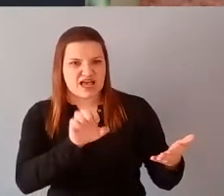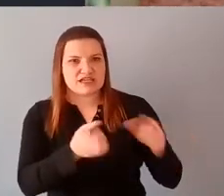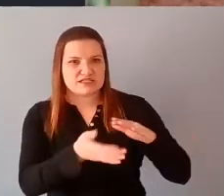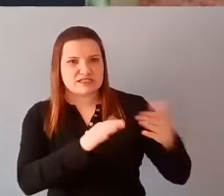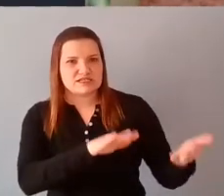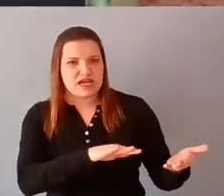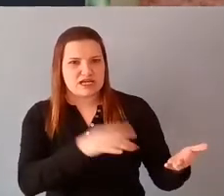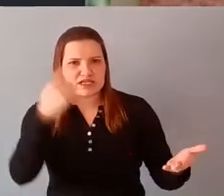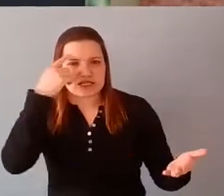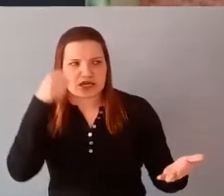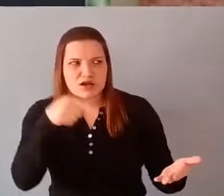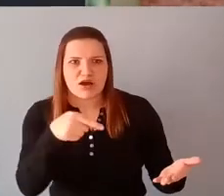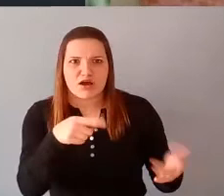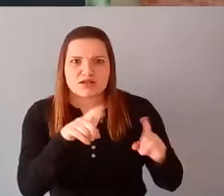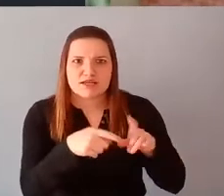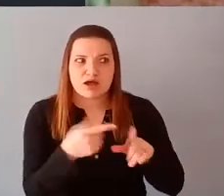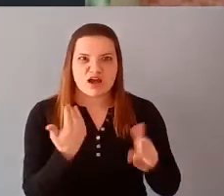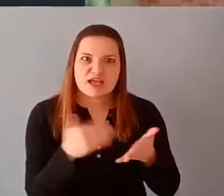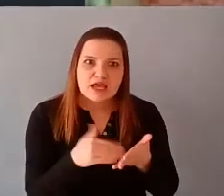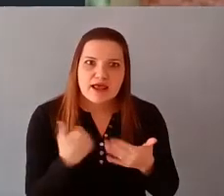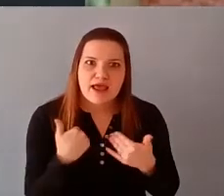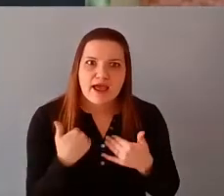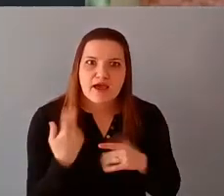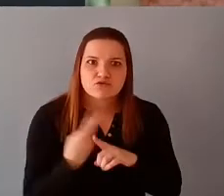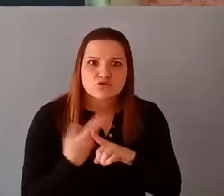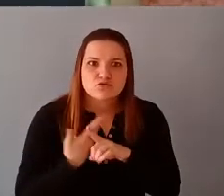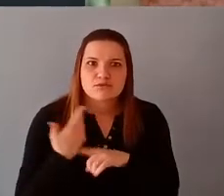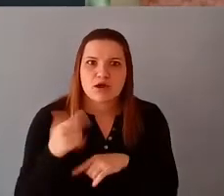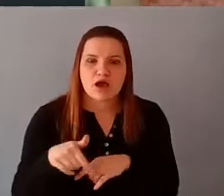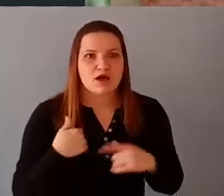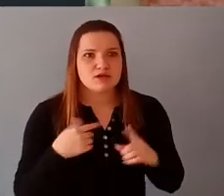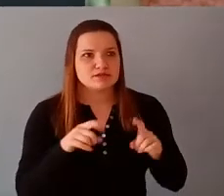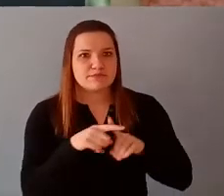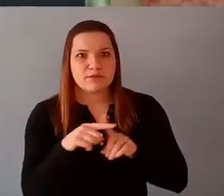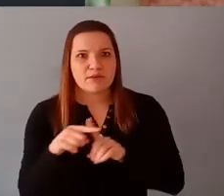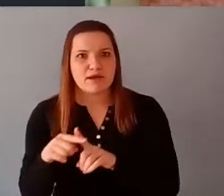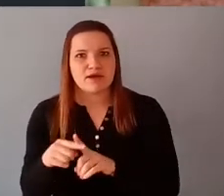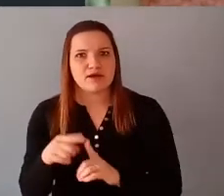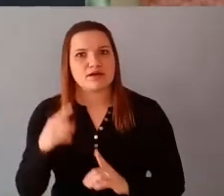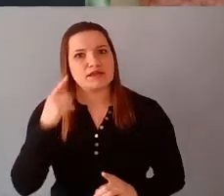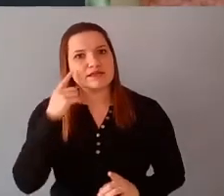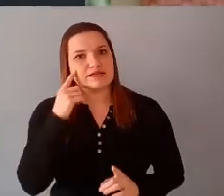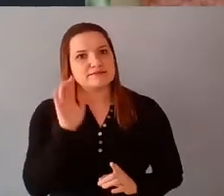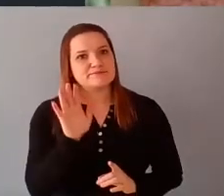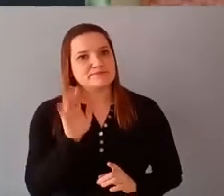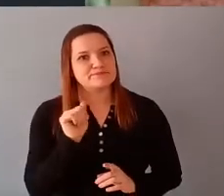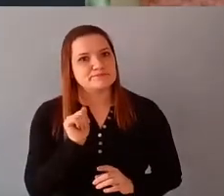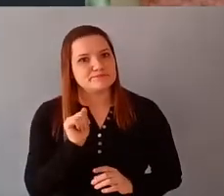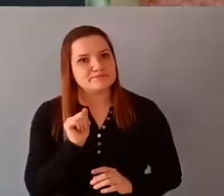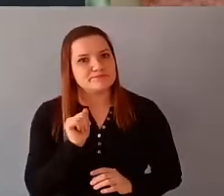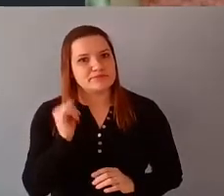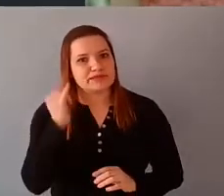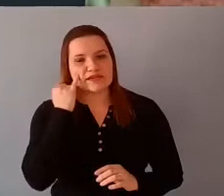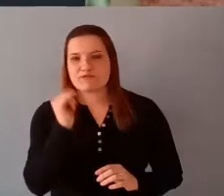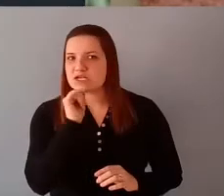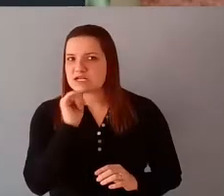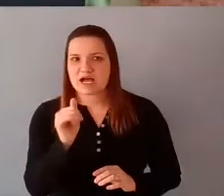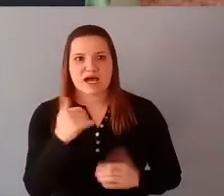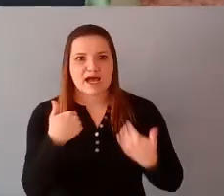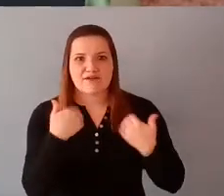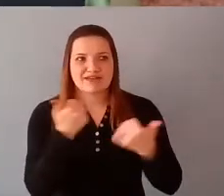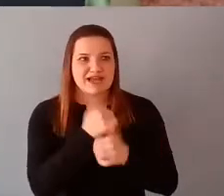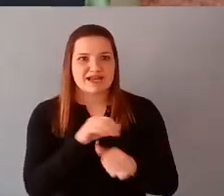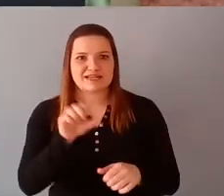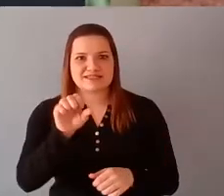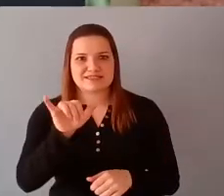it again? 2 months, 3 months later, we're testing them and they're testing them positive. If they're not showing really any